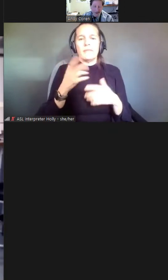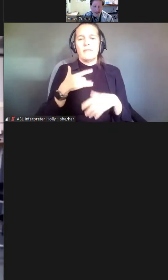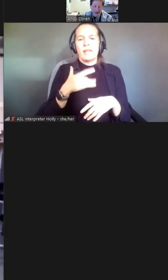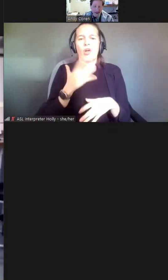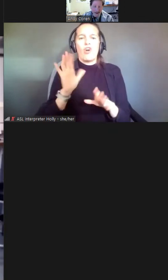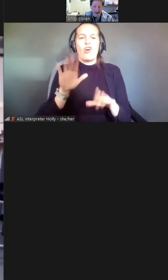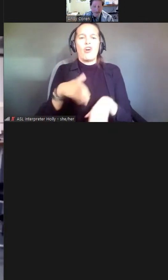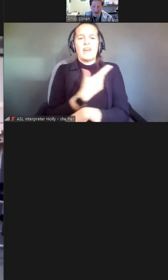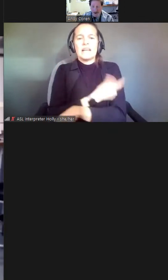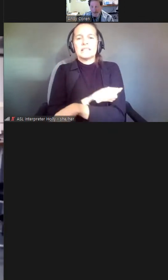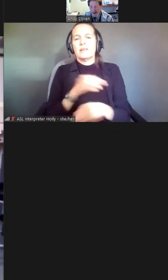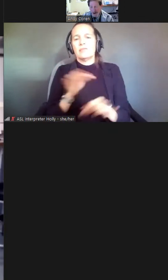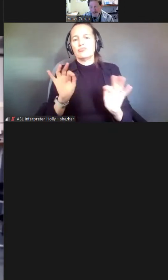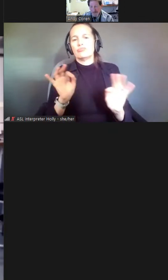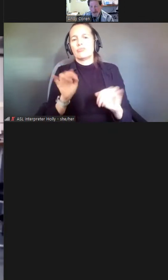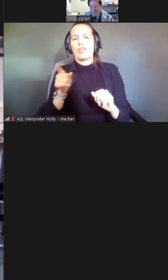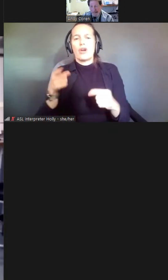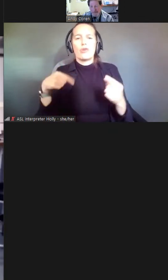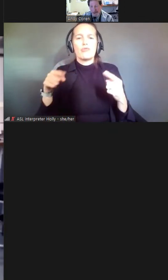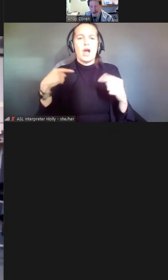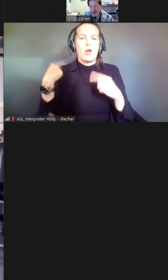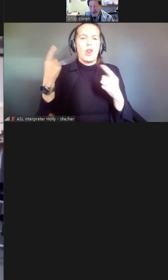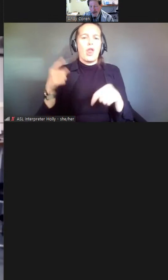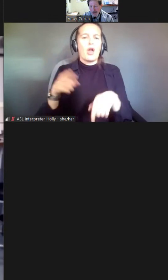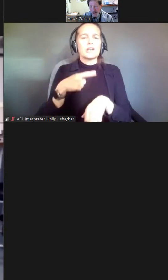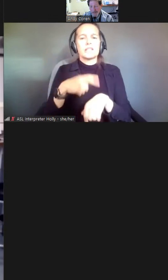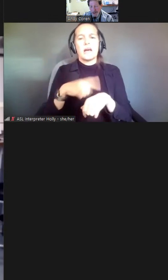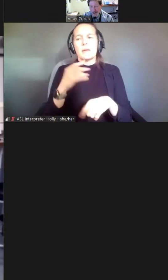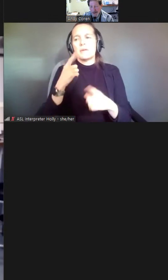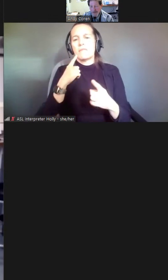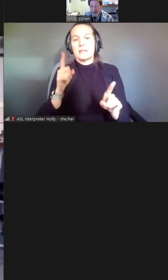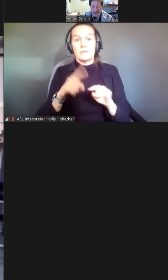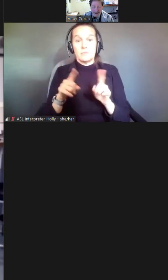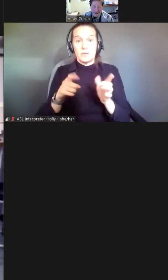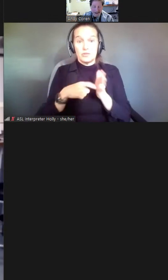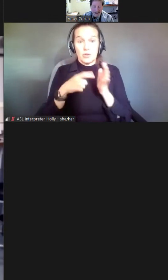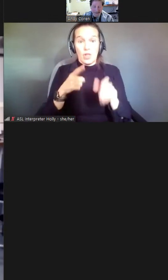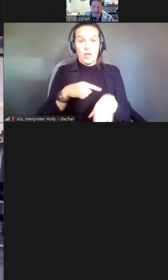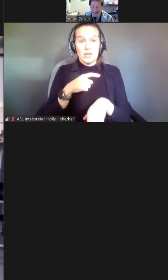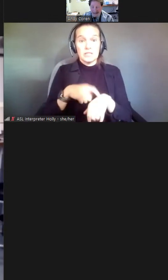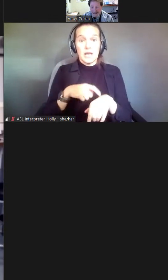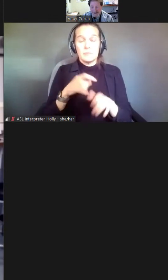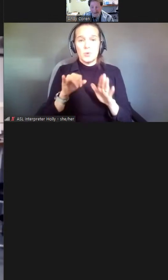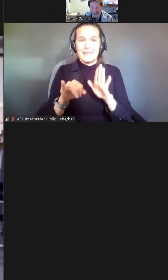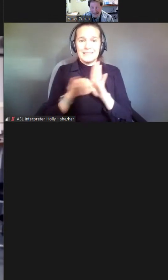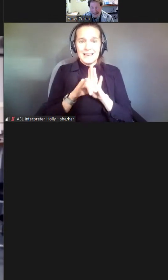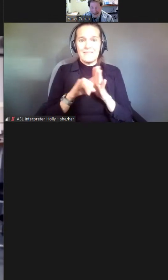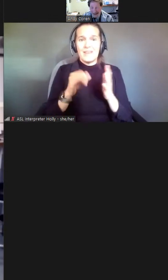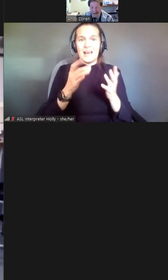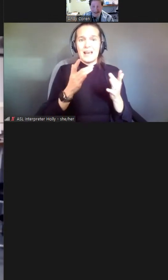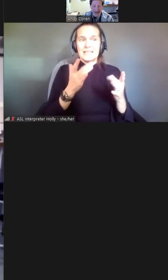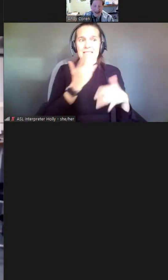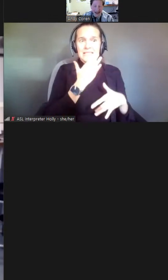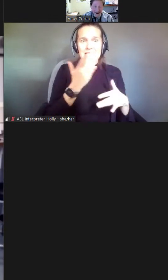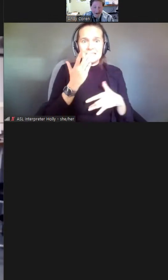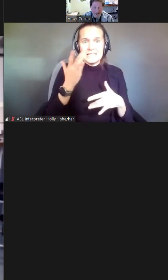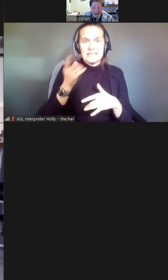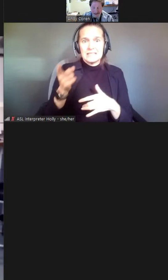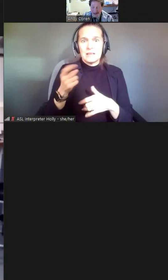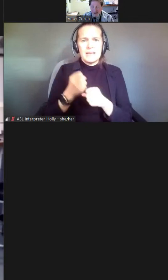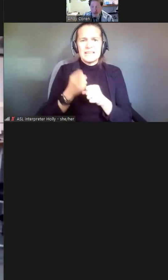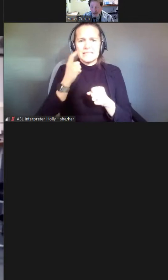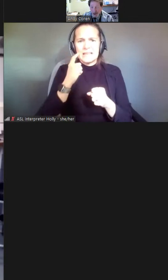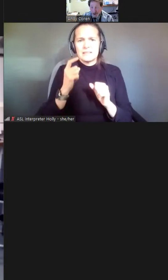and they've been very effective, but it took a long time to identify the diseases that made sense to vaccinate against, how